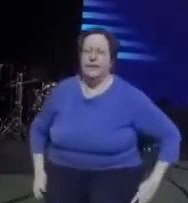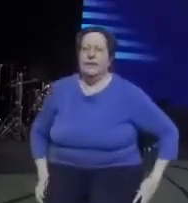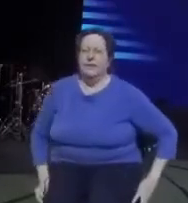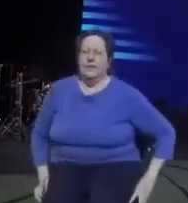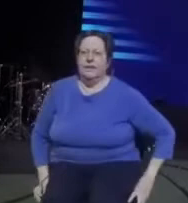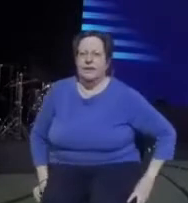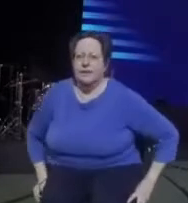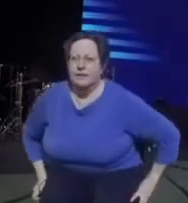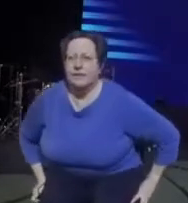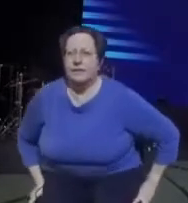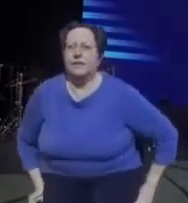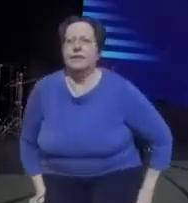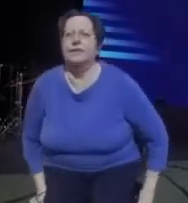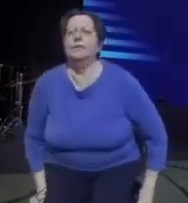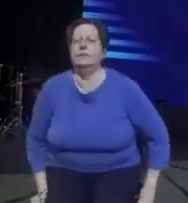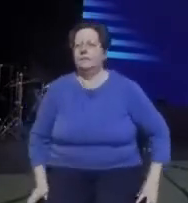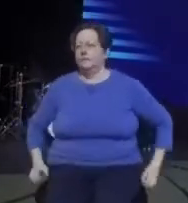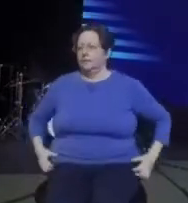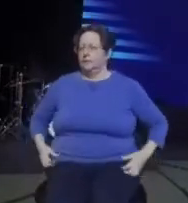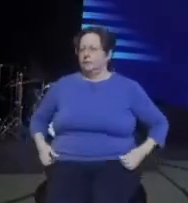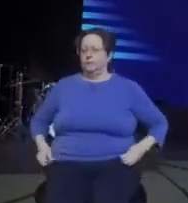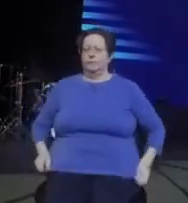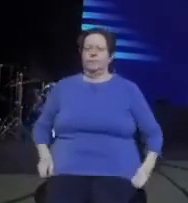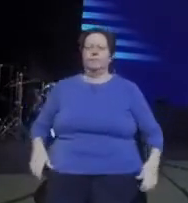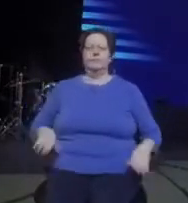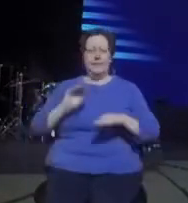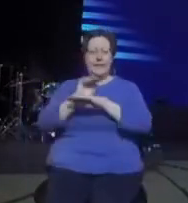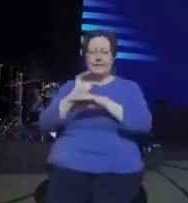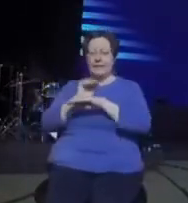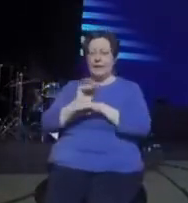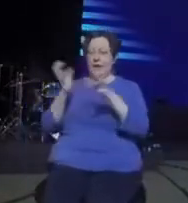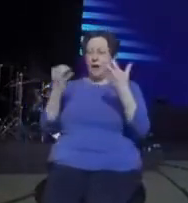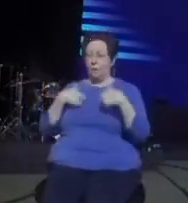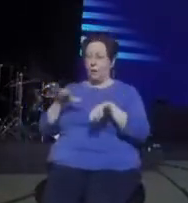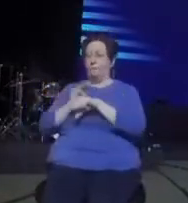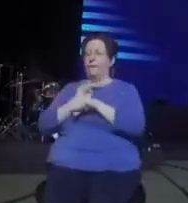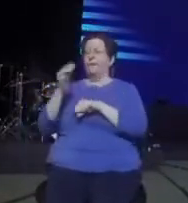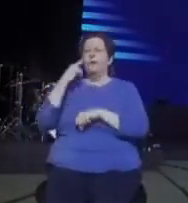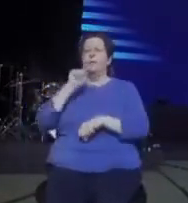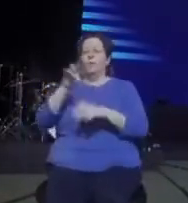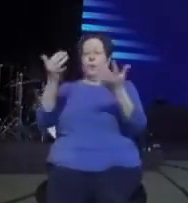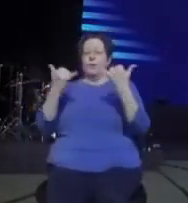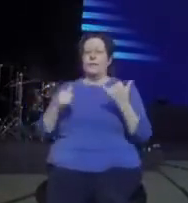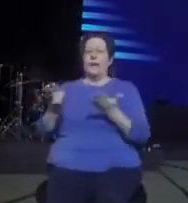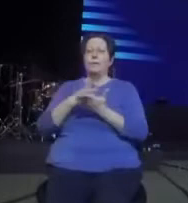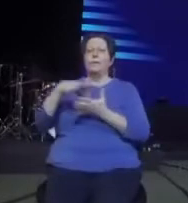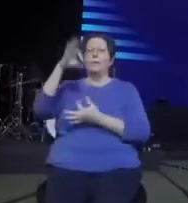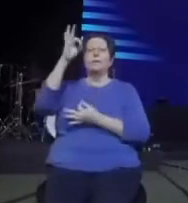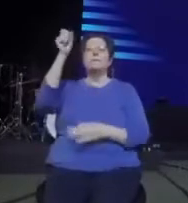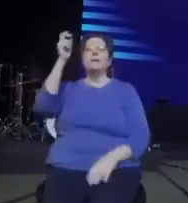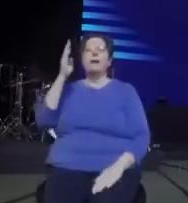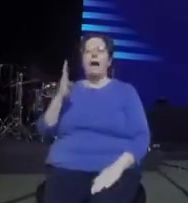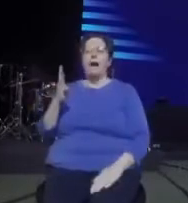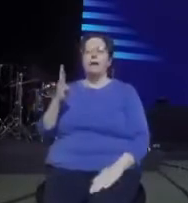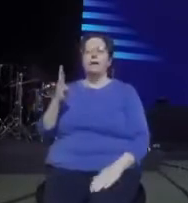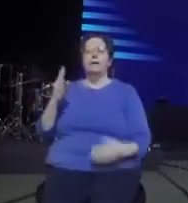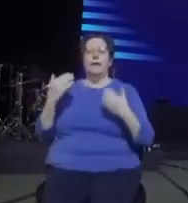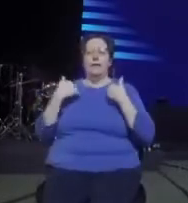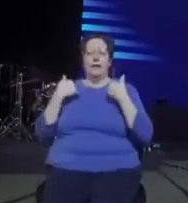Tonight, I just wanted to take you somewhere that I had such a ministry today with the Spirit of God that